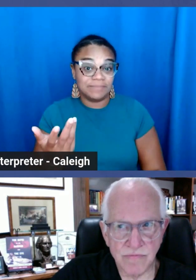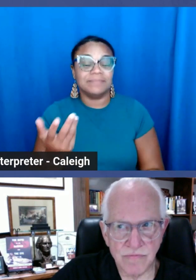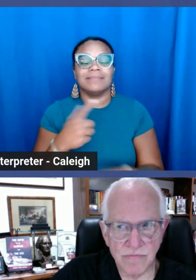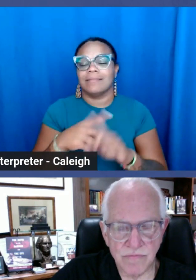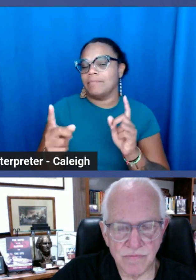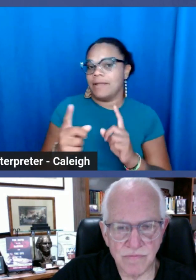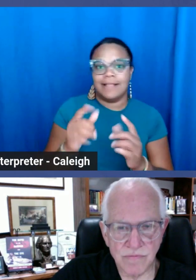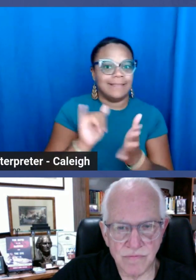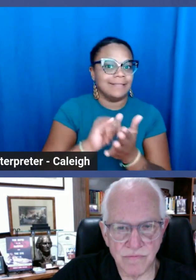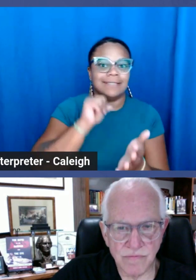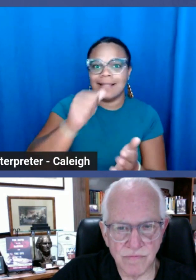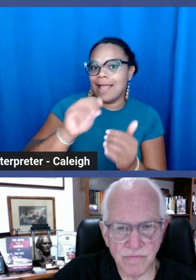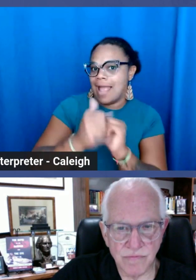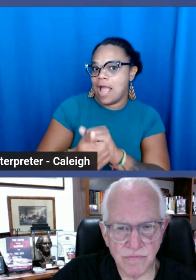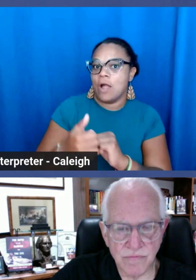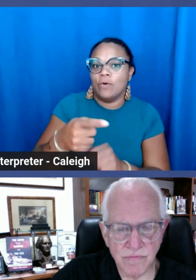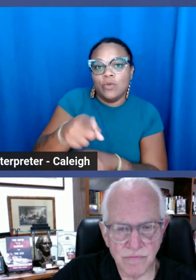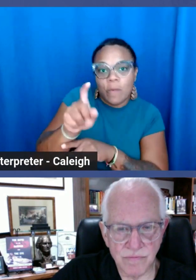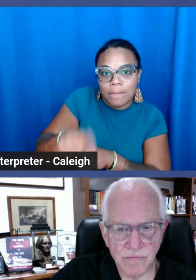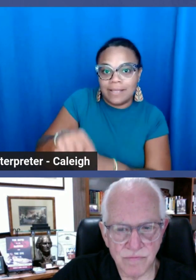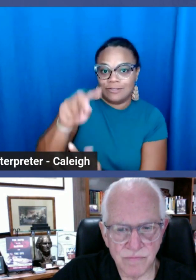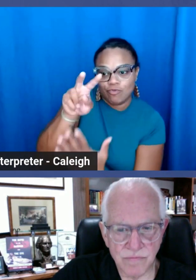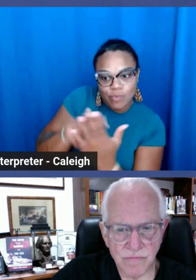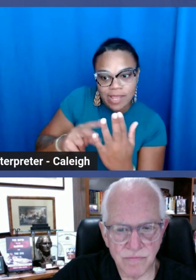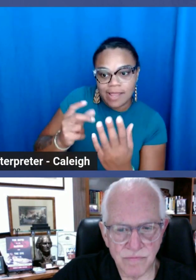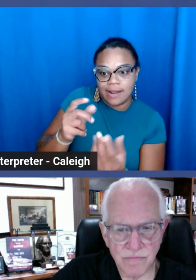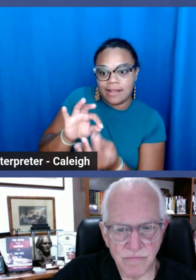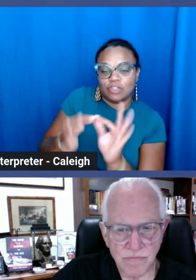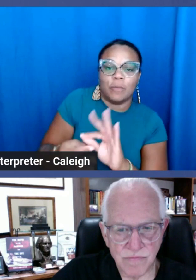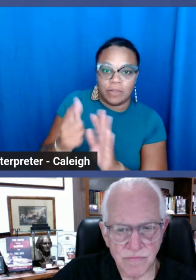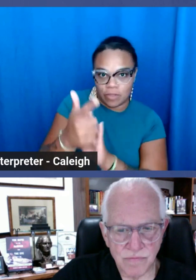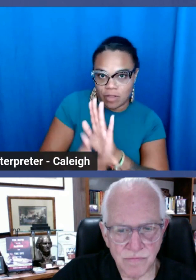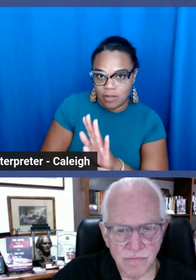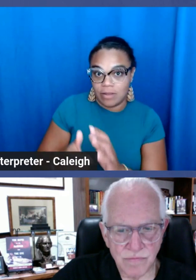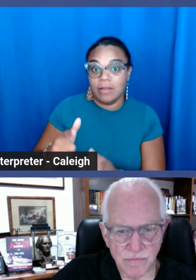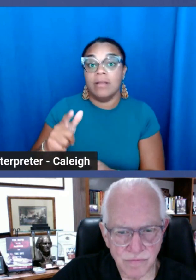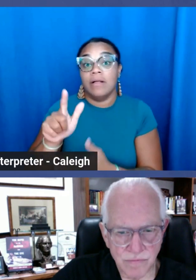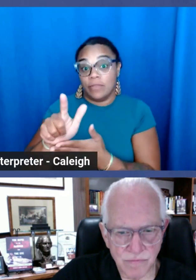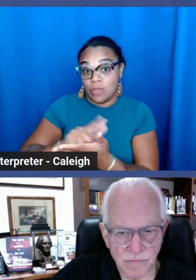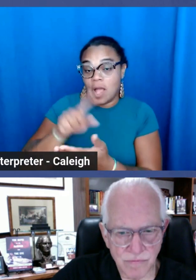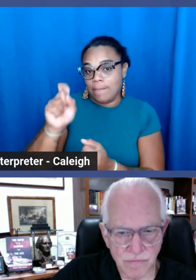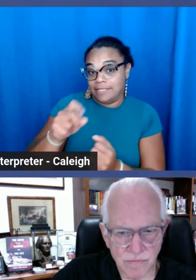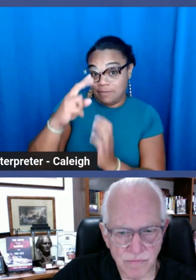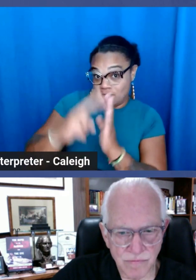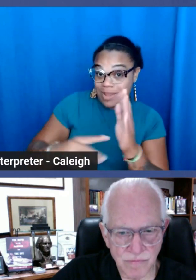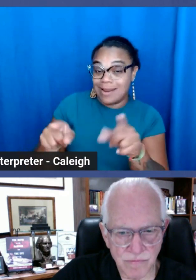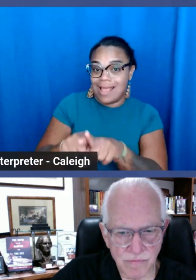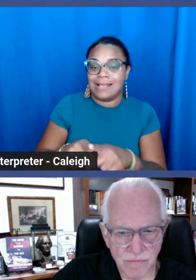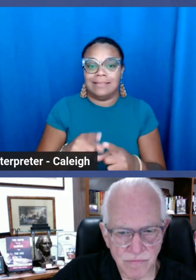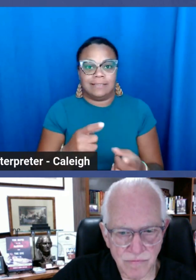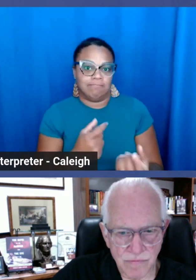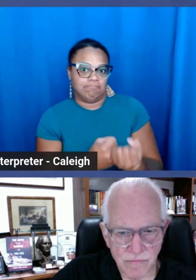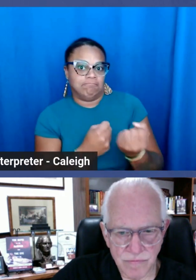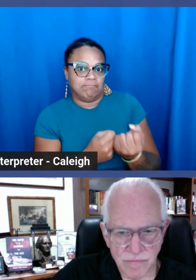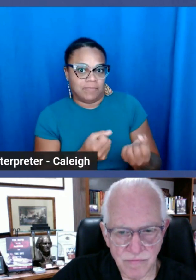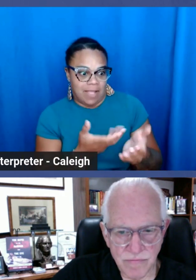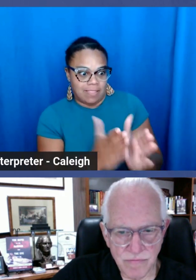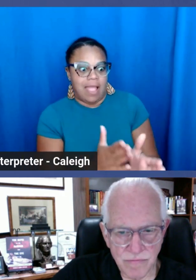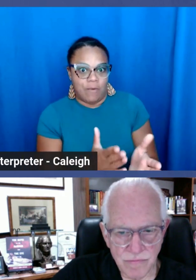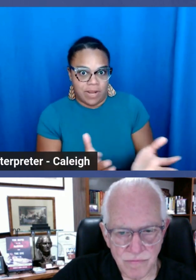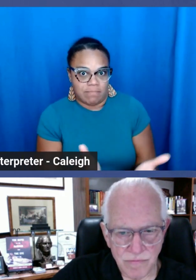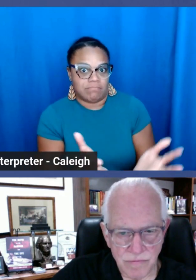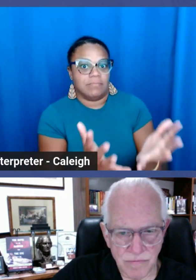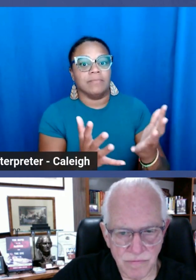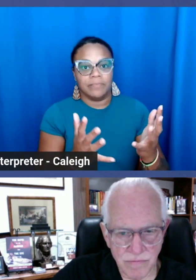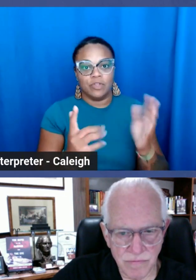must be read. The law must be read as requiring aiding and abetting criminal activity, which has been